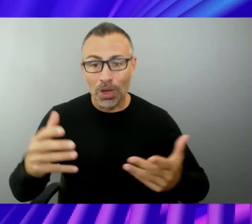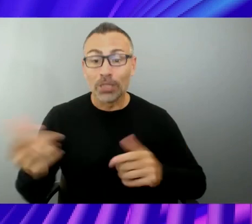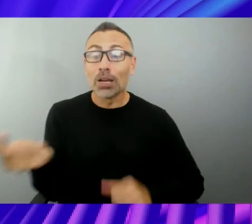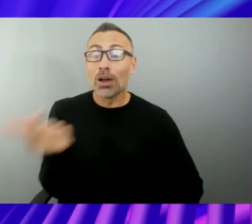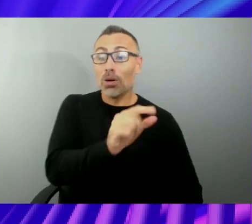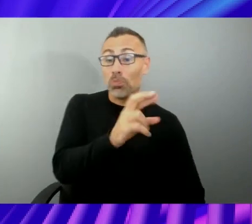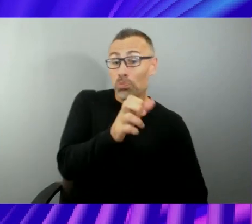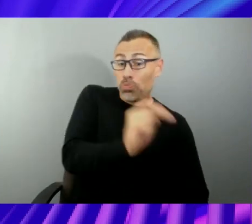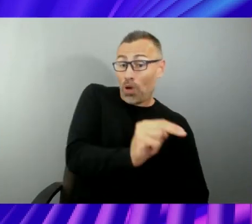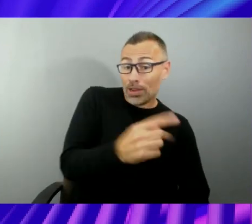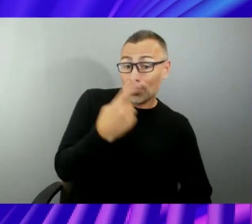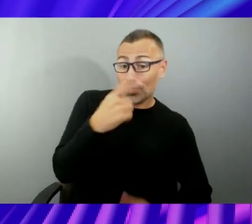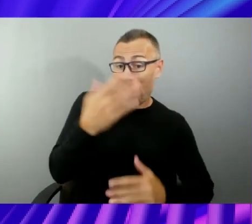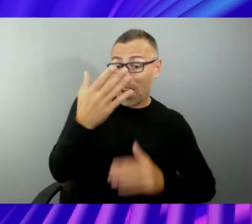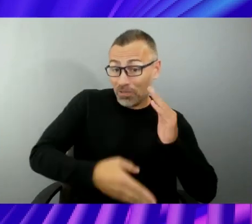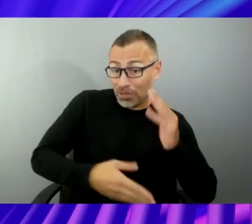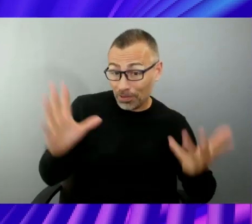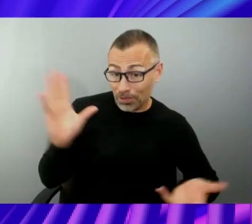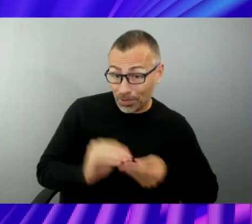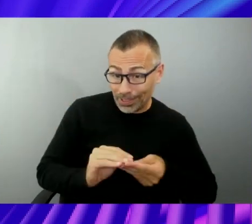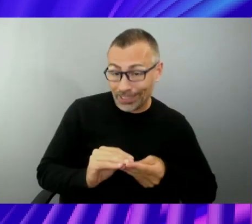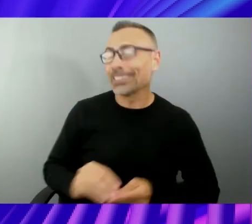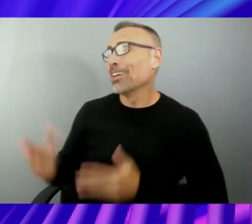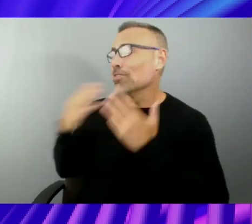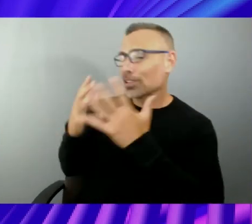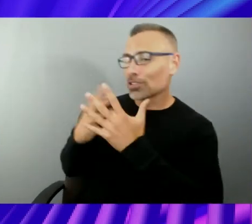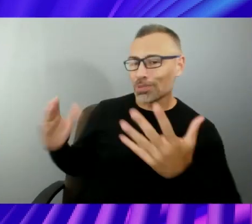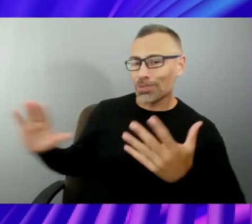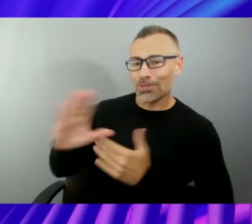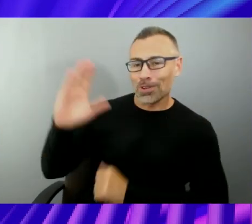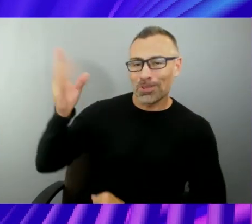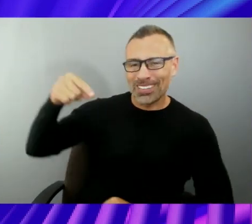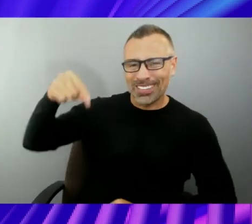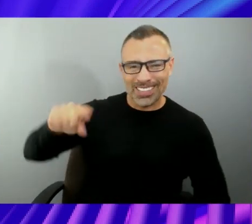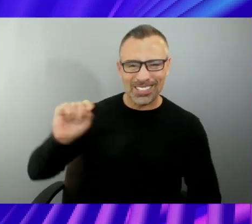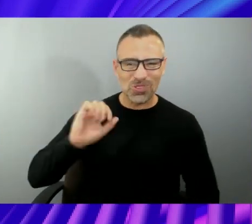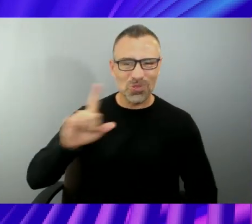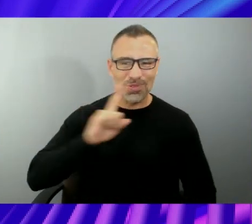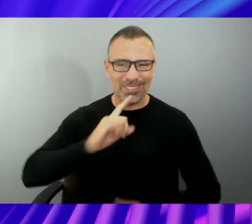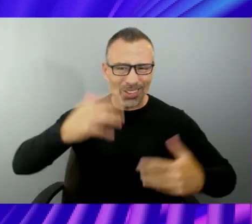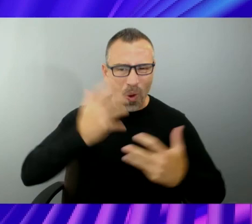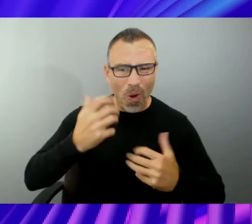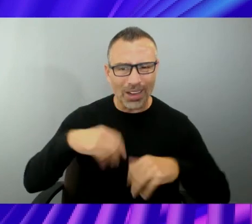your presentation. I mean, it's a super awesome tool. So stay tuned for our next session